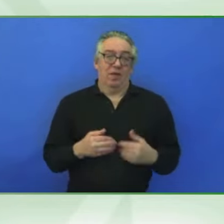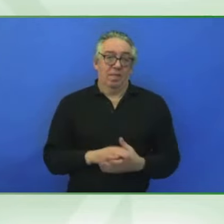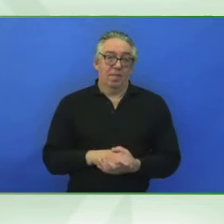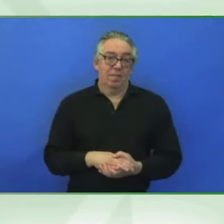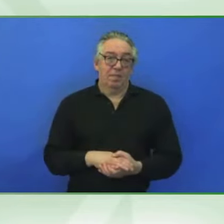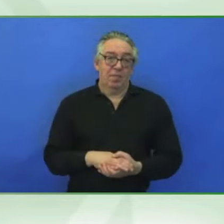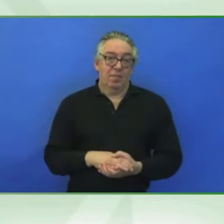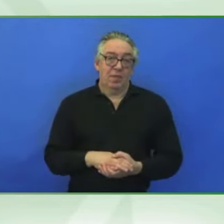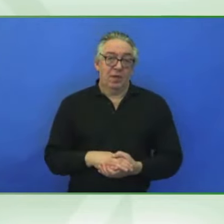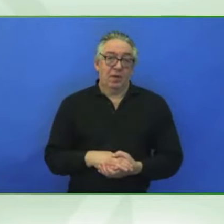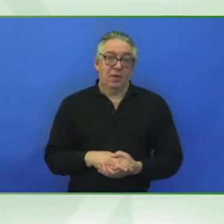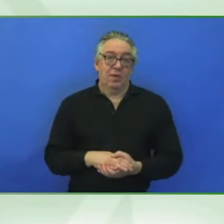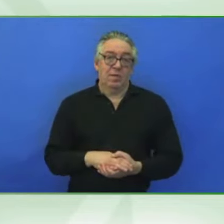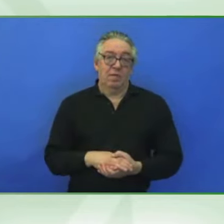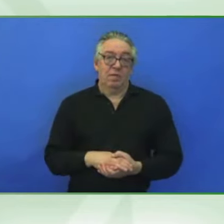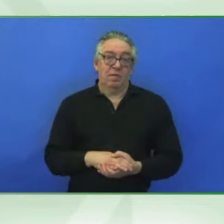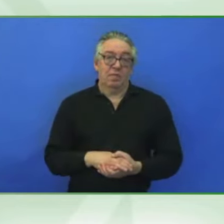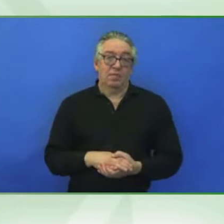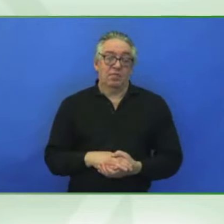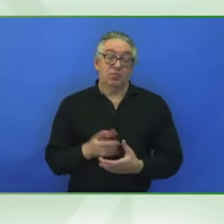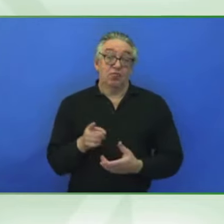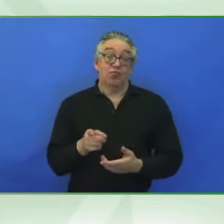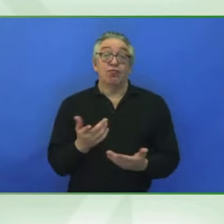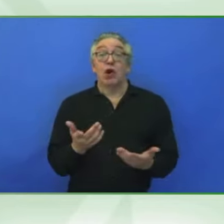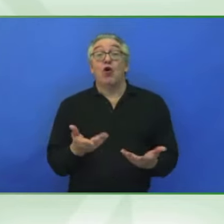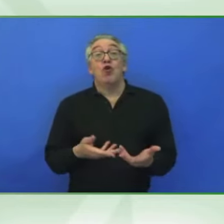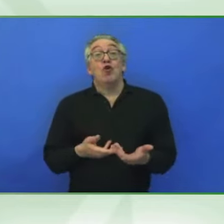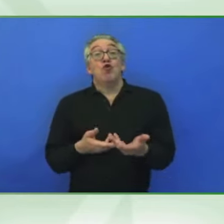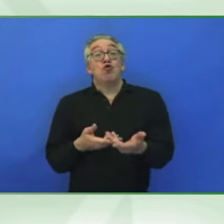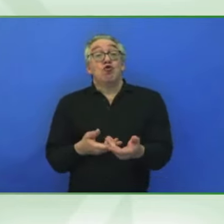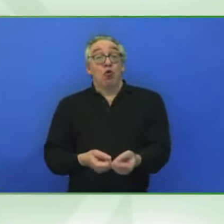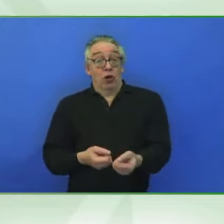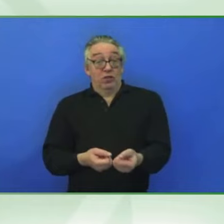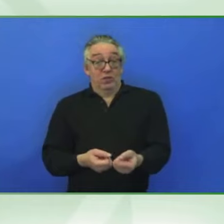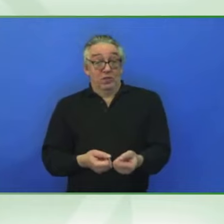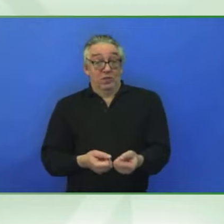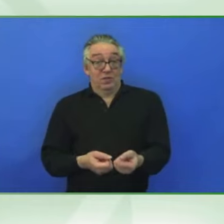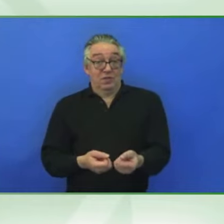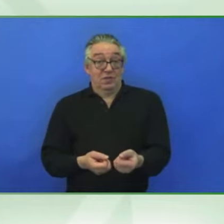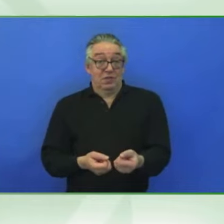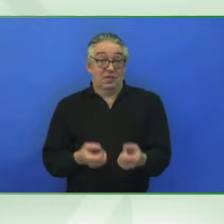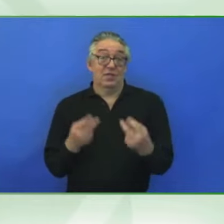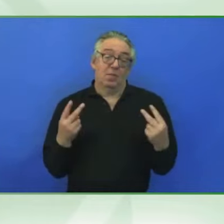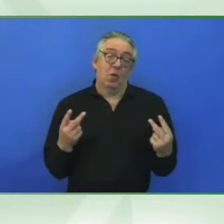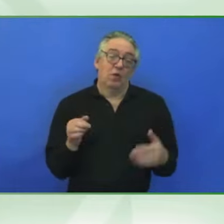the reliability, because it's not commonly